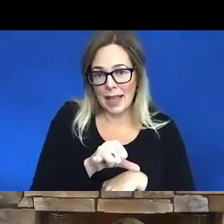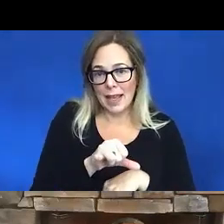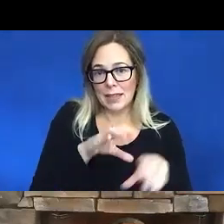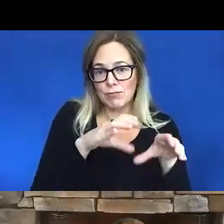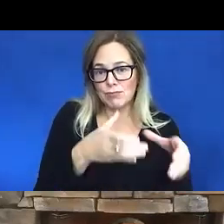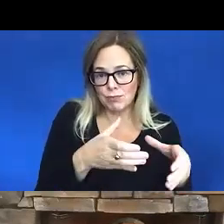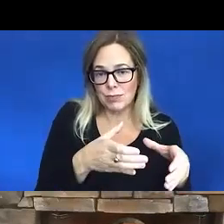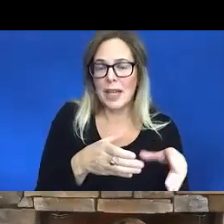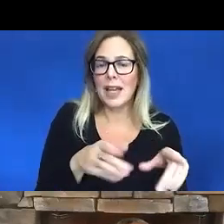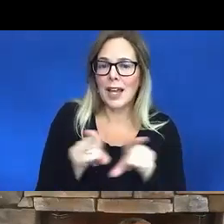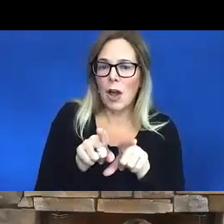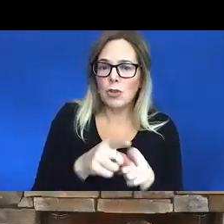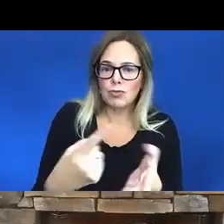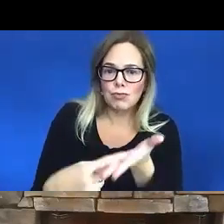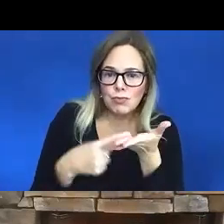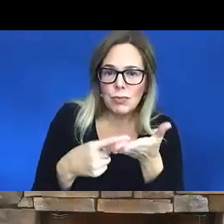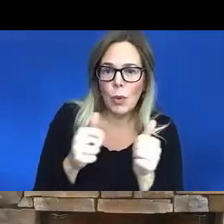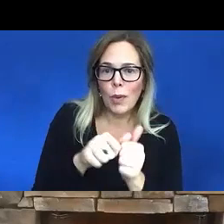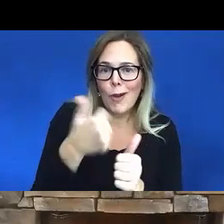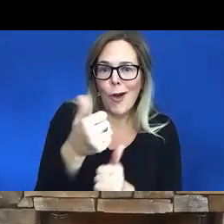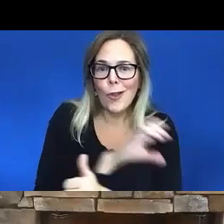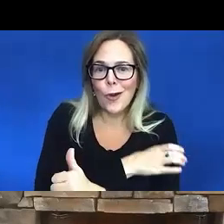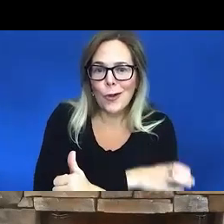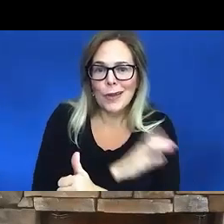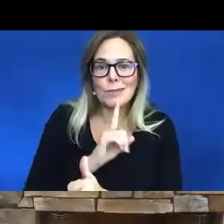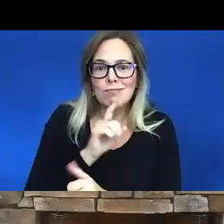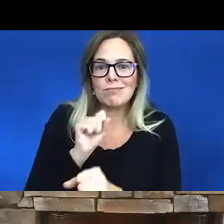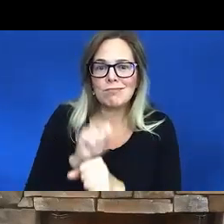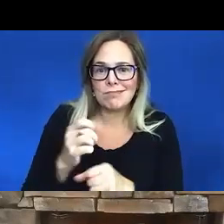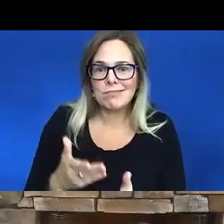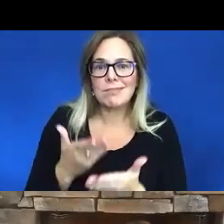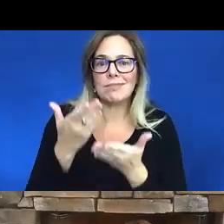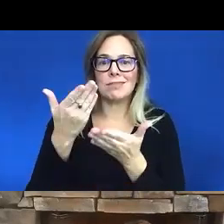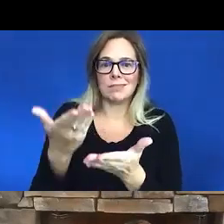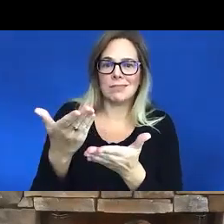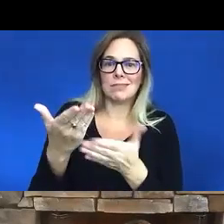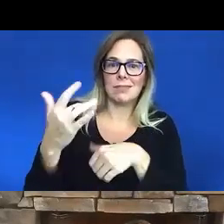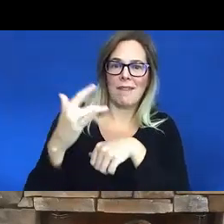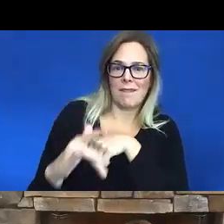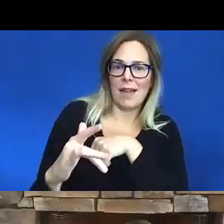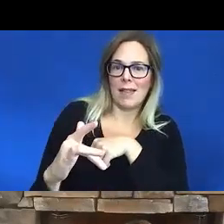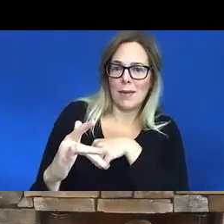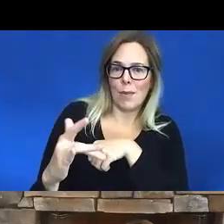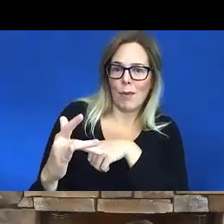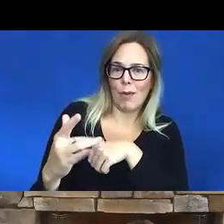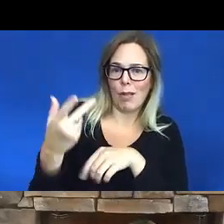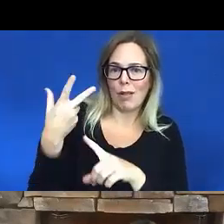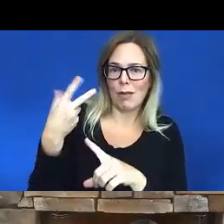other clinics to actually have that available as well.